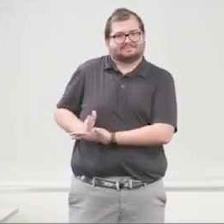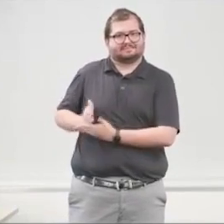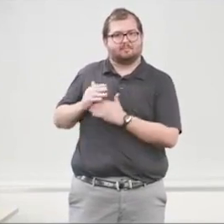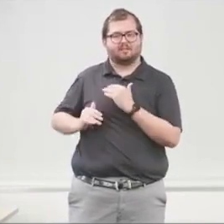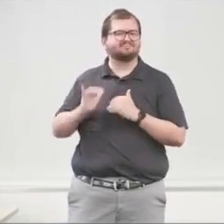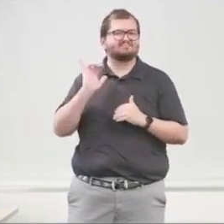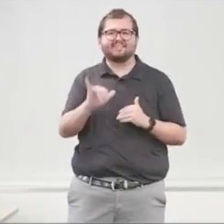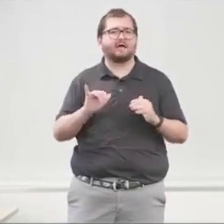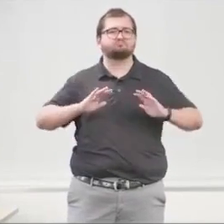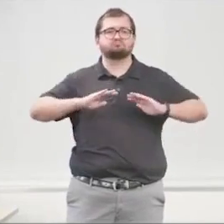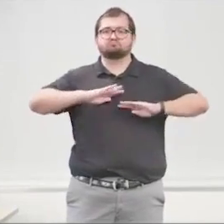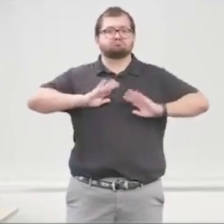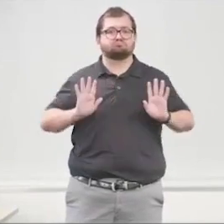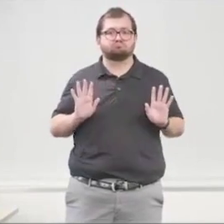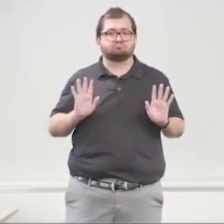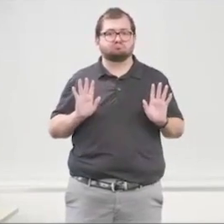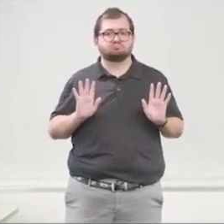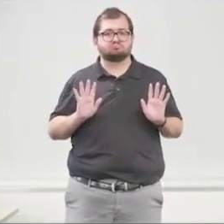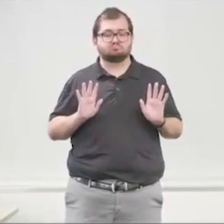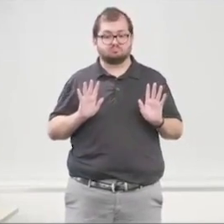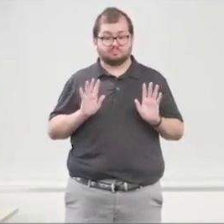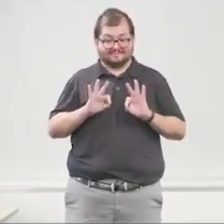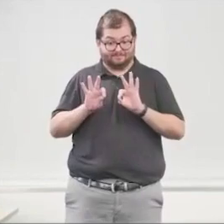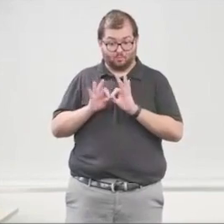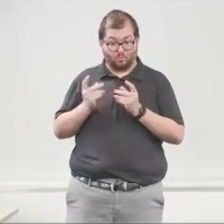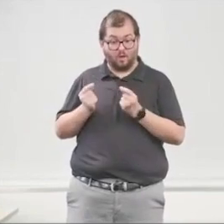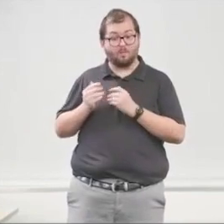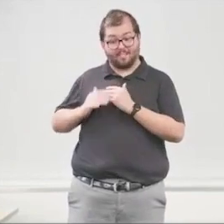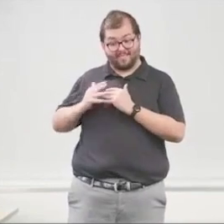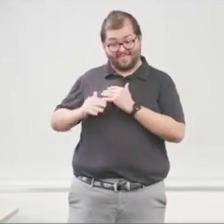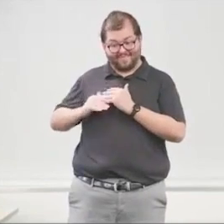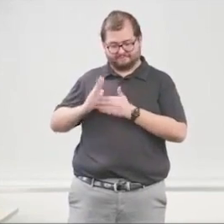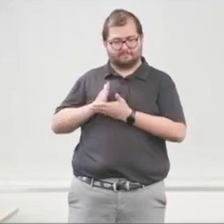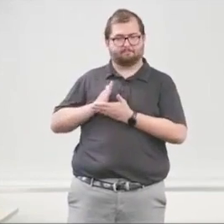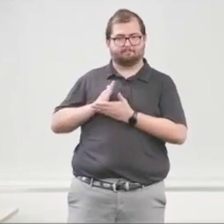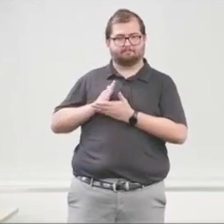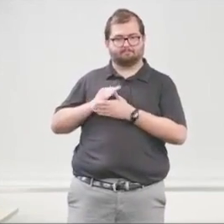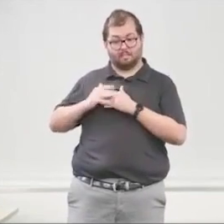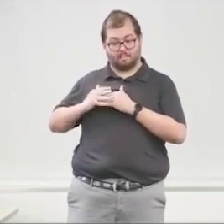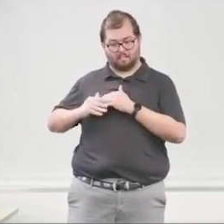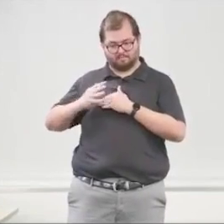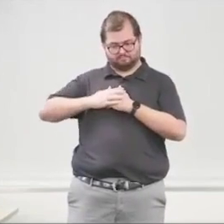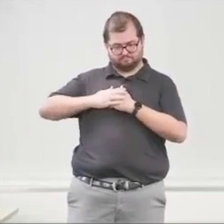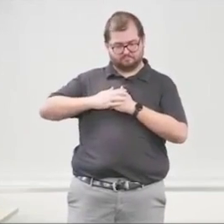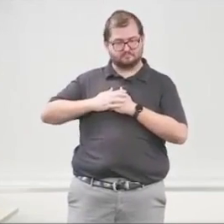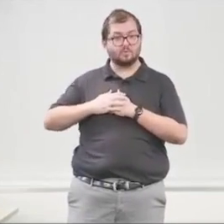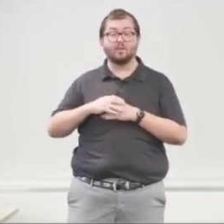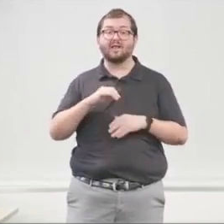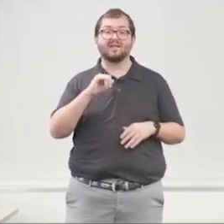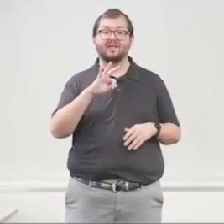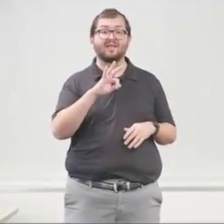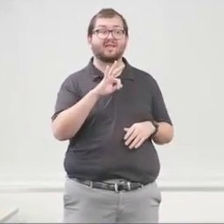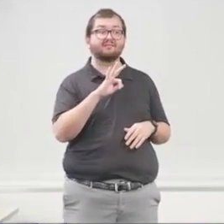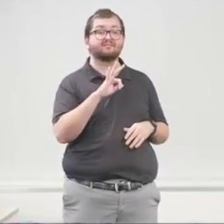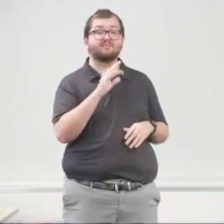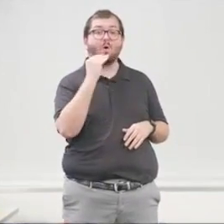is. It's literally a matter of stopping the bleed. Just like if you're watering something at your home and the